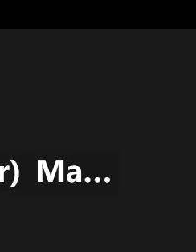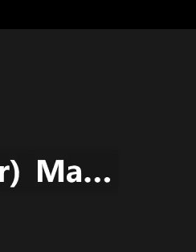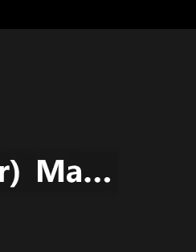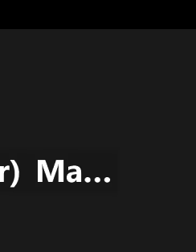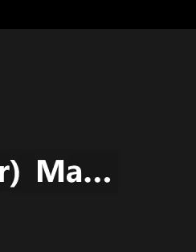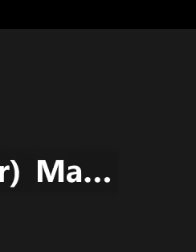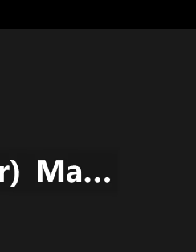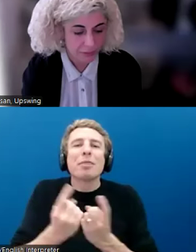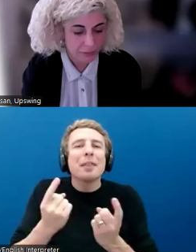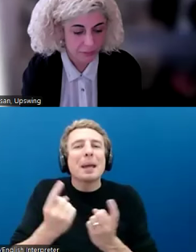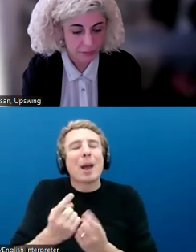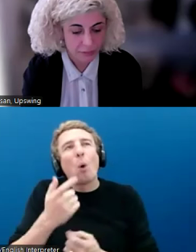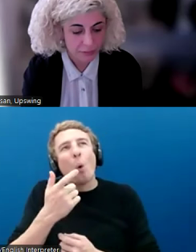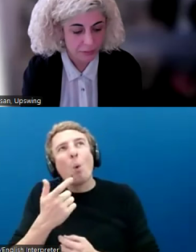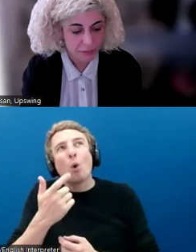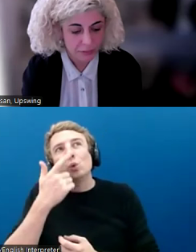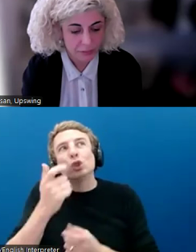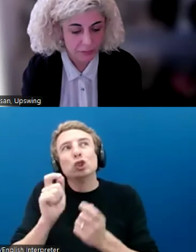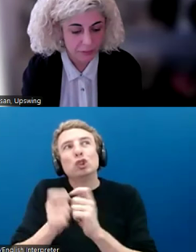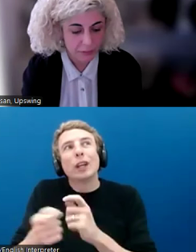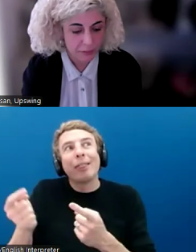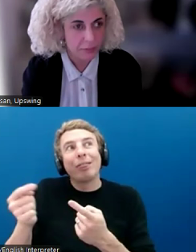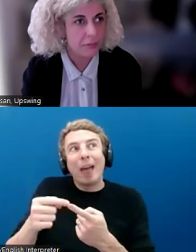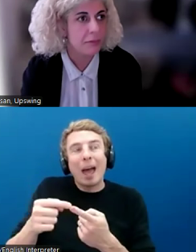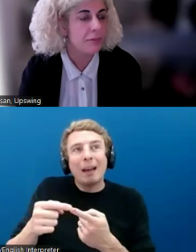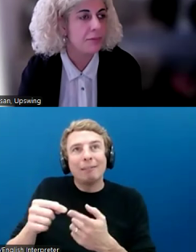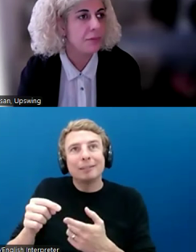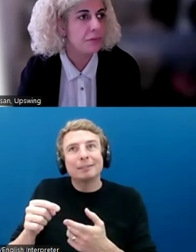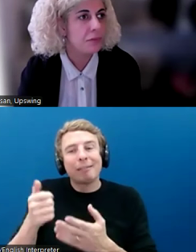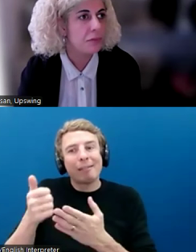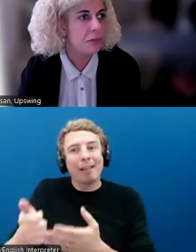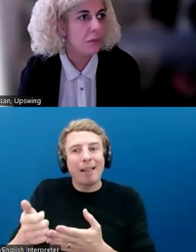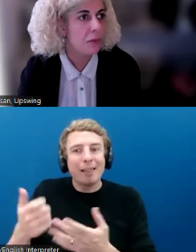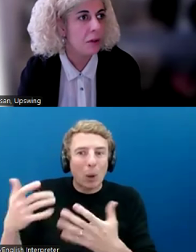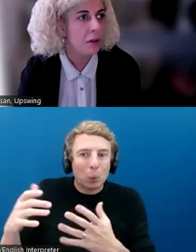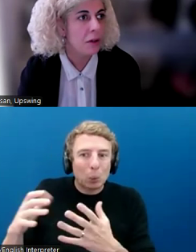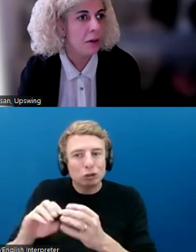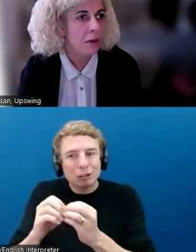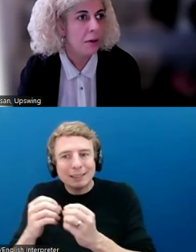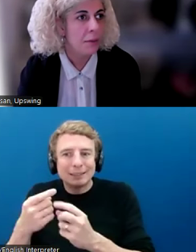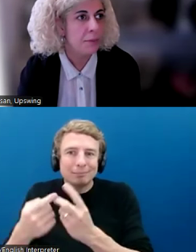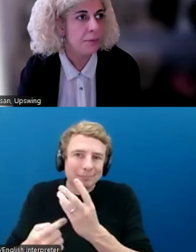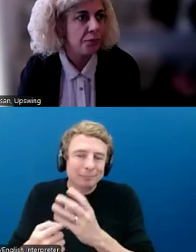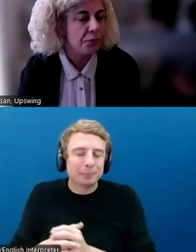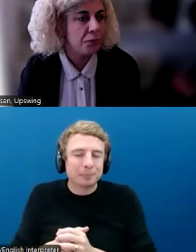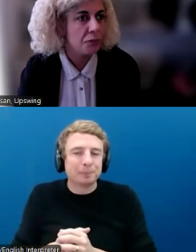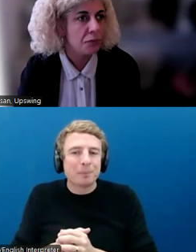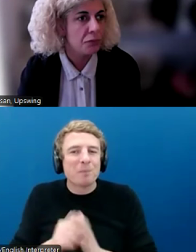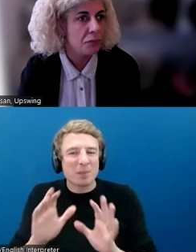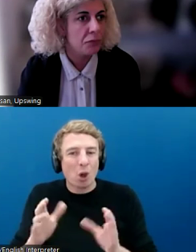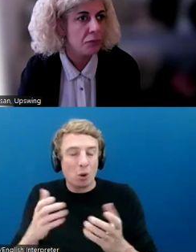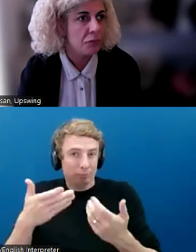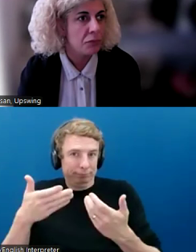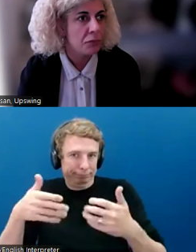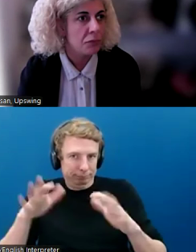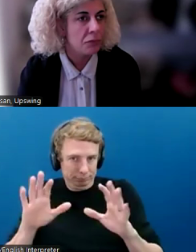other. You're only going to be in small groups. So I'm going to leave that now, and then we'll come back and we'll ask you for some feedback, whether